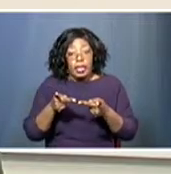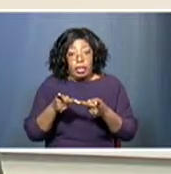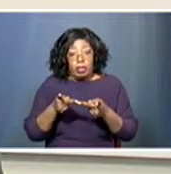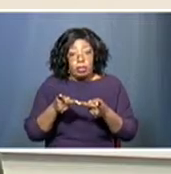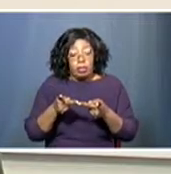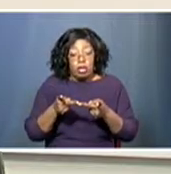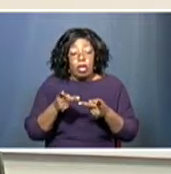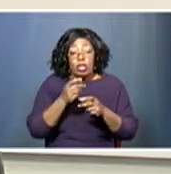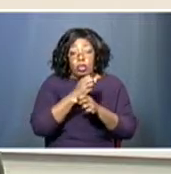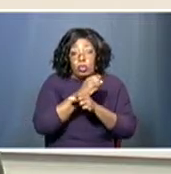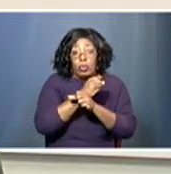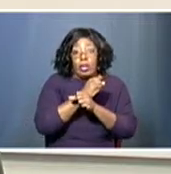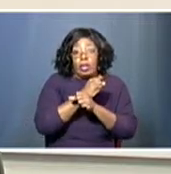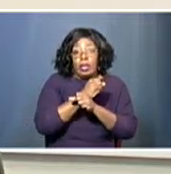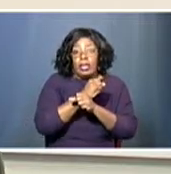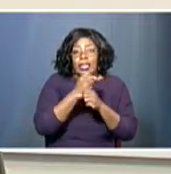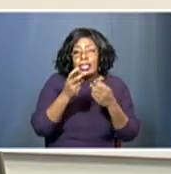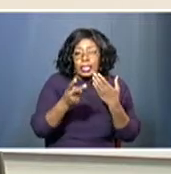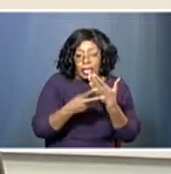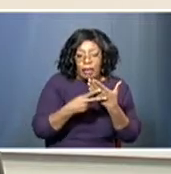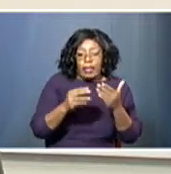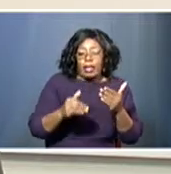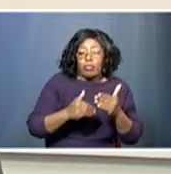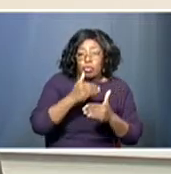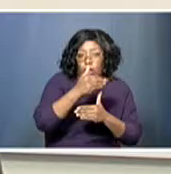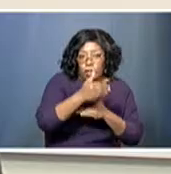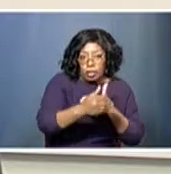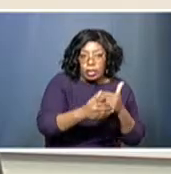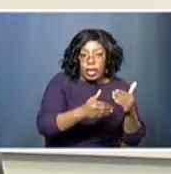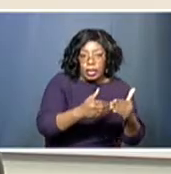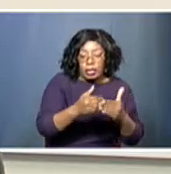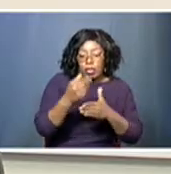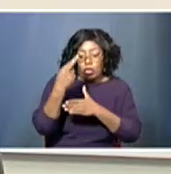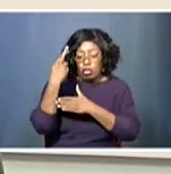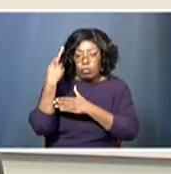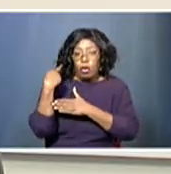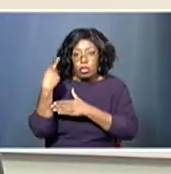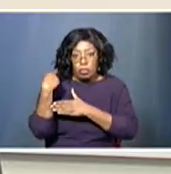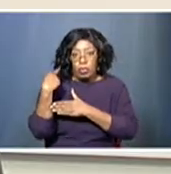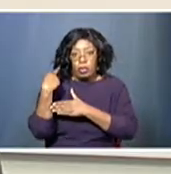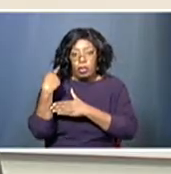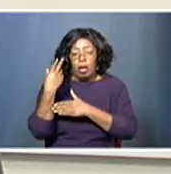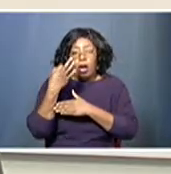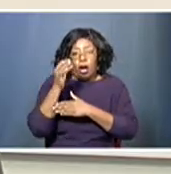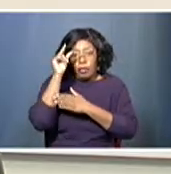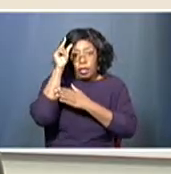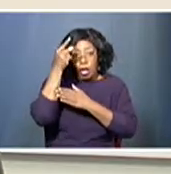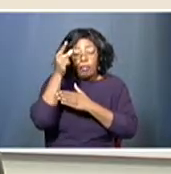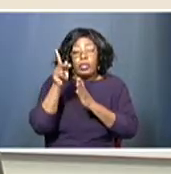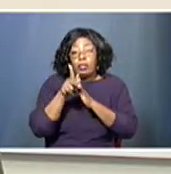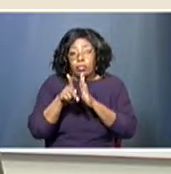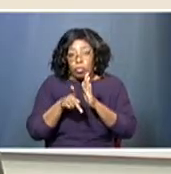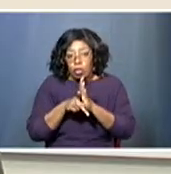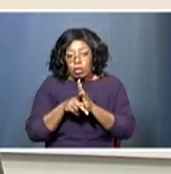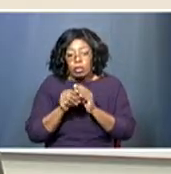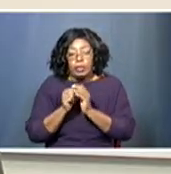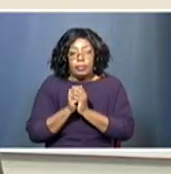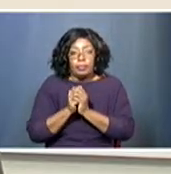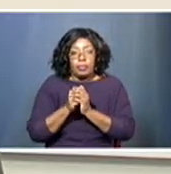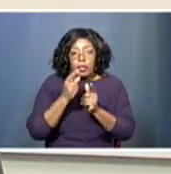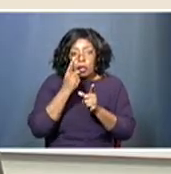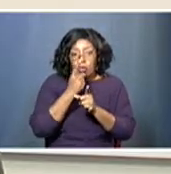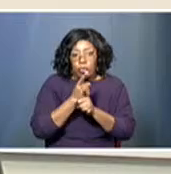process, to ensure transparency, to ensure accountability in the execution of the government policy. And right now, I think on